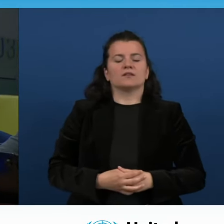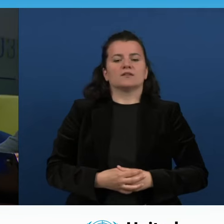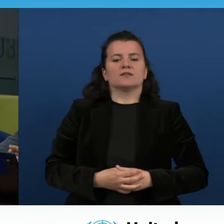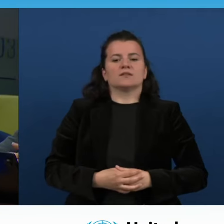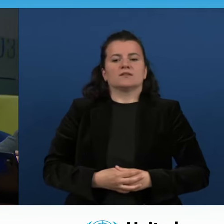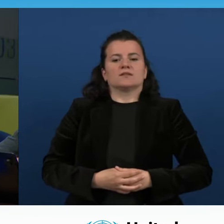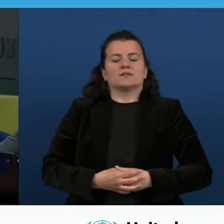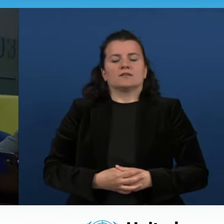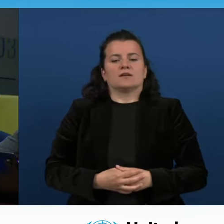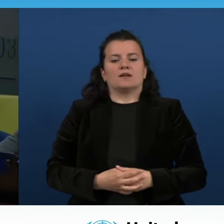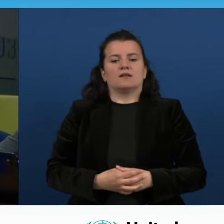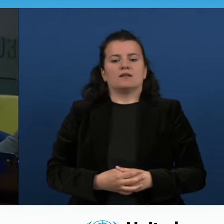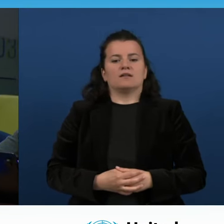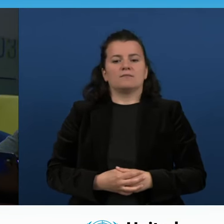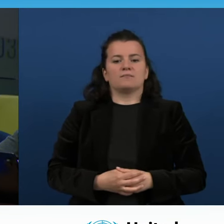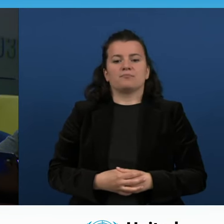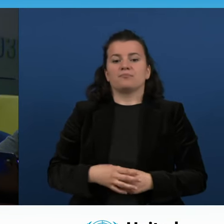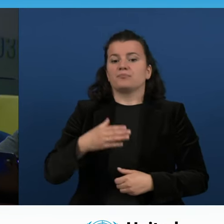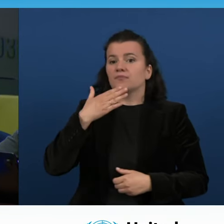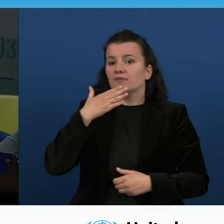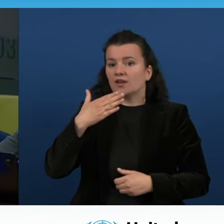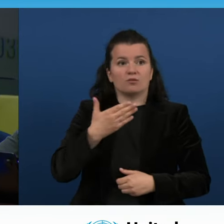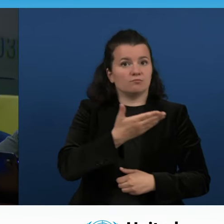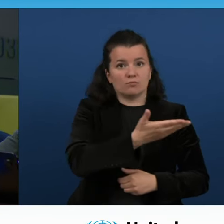Bahraki, Global Youth Ambassador,